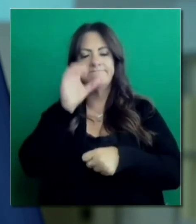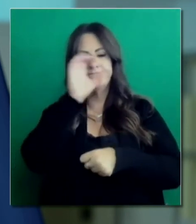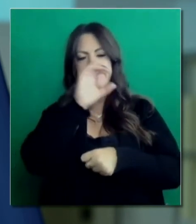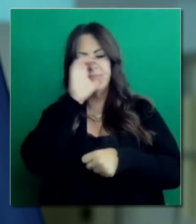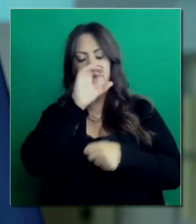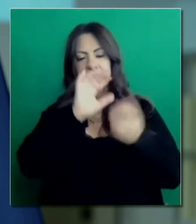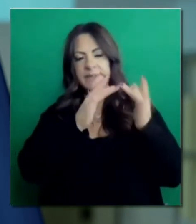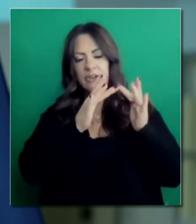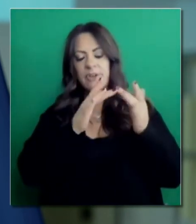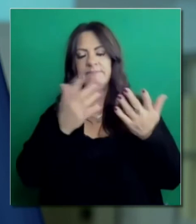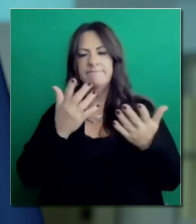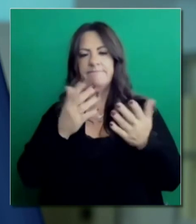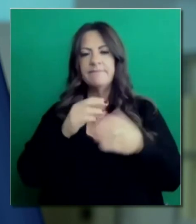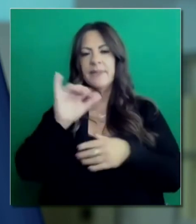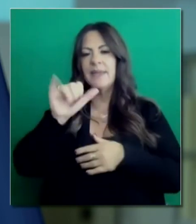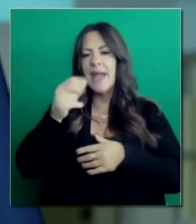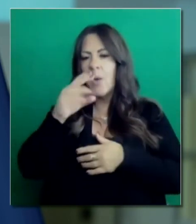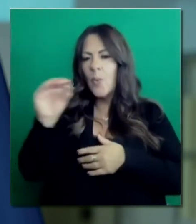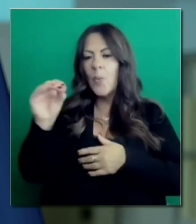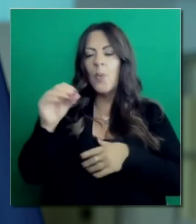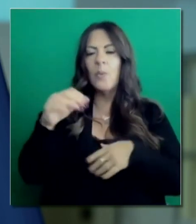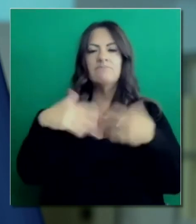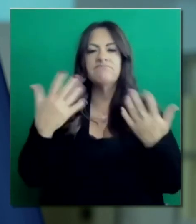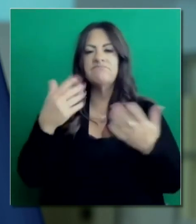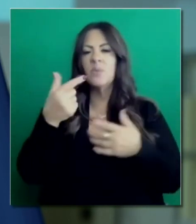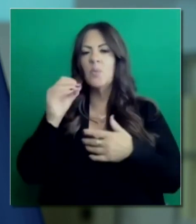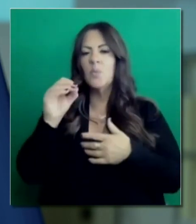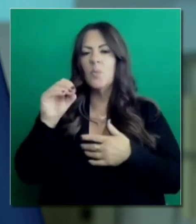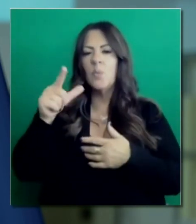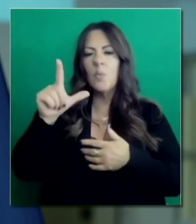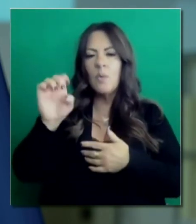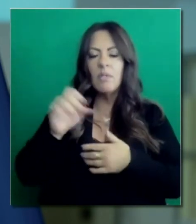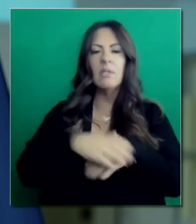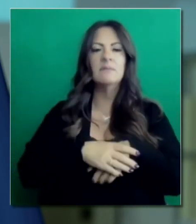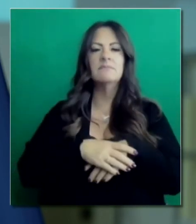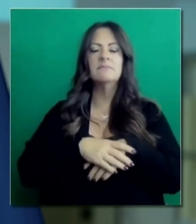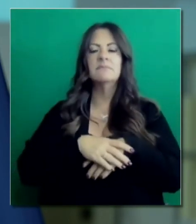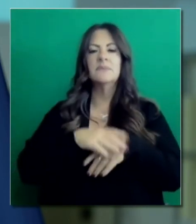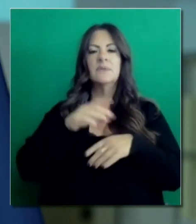Yahoo, if you look up, go online to My Turn,